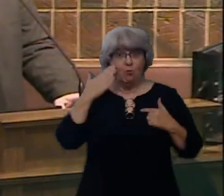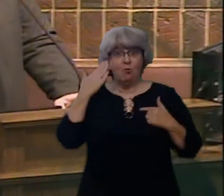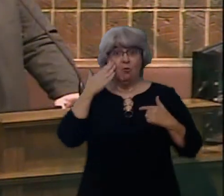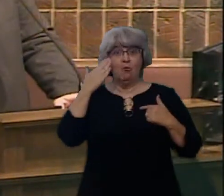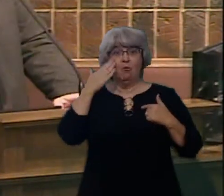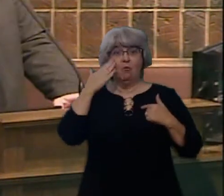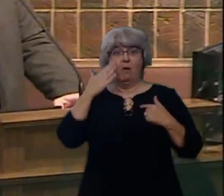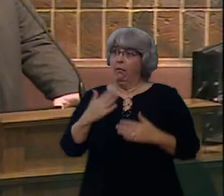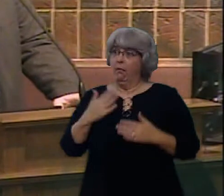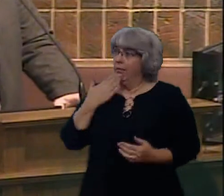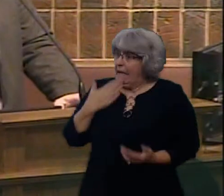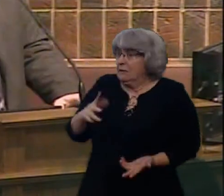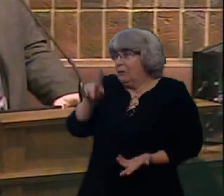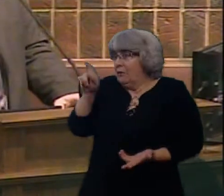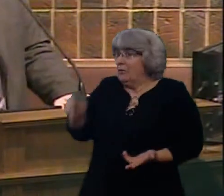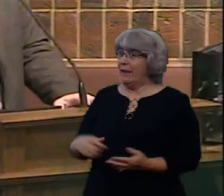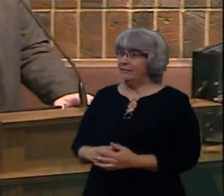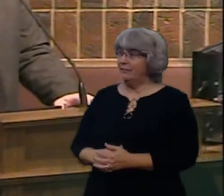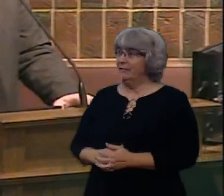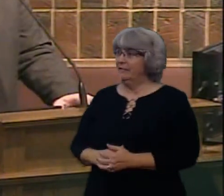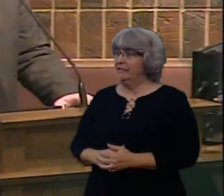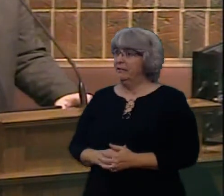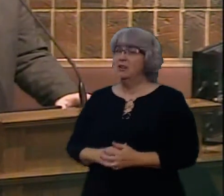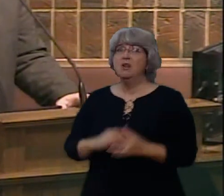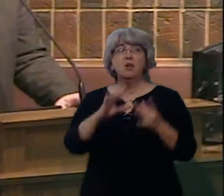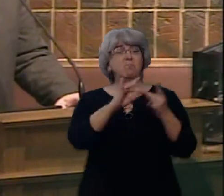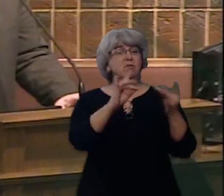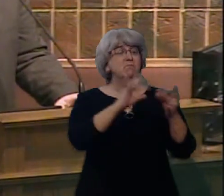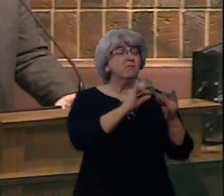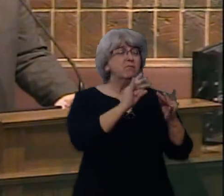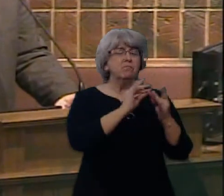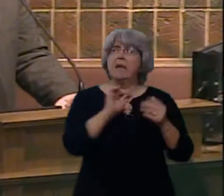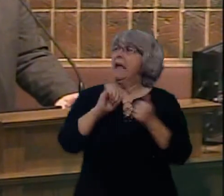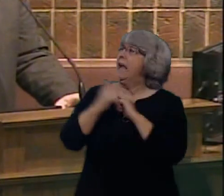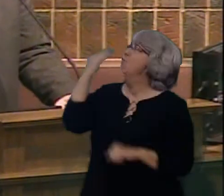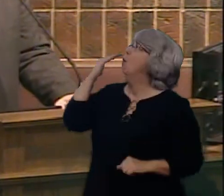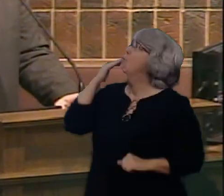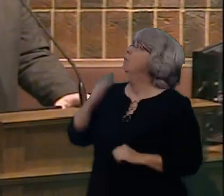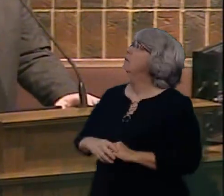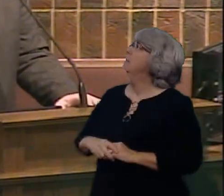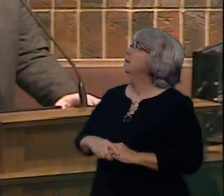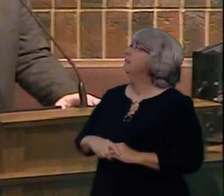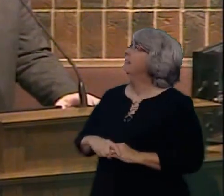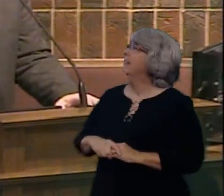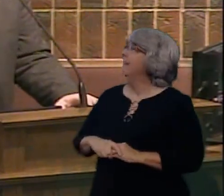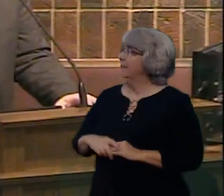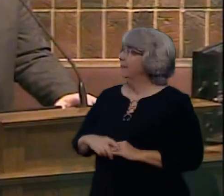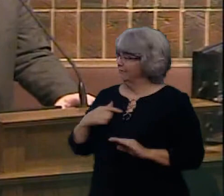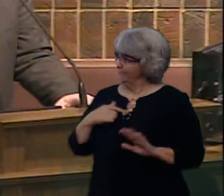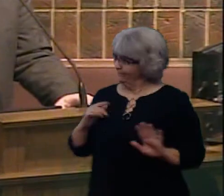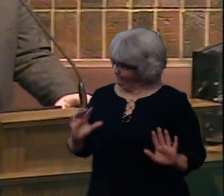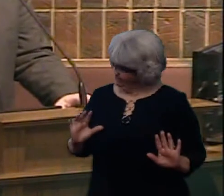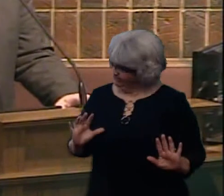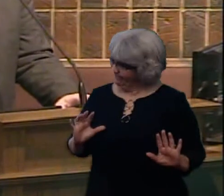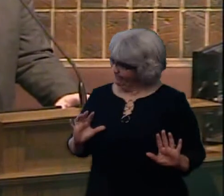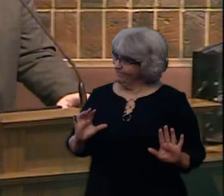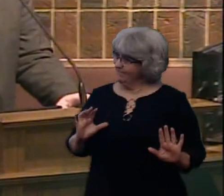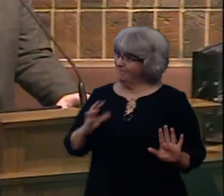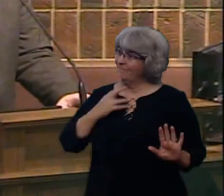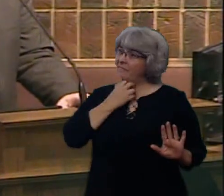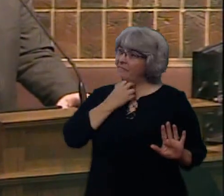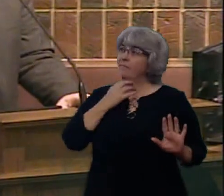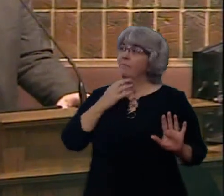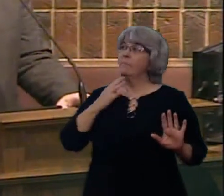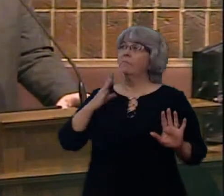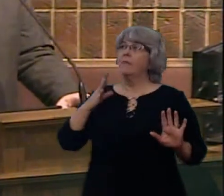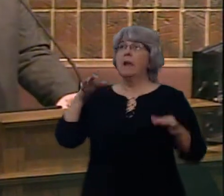That's not a bad question. How do you know that that's true, Dad? It causes me to stop and think about it for a moment. Okay,